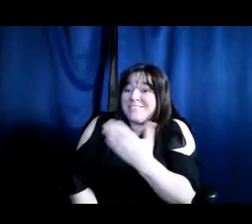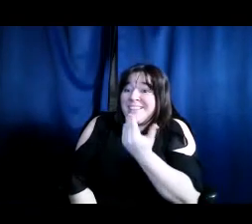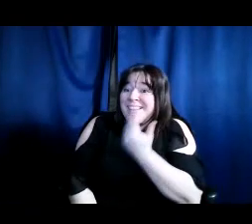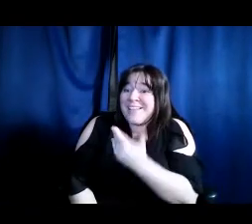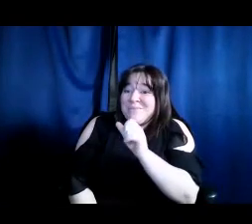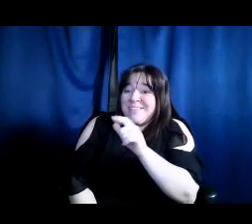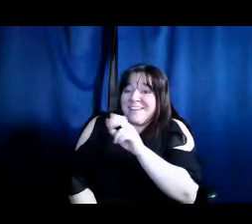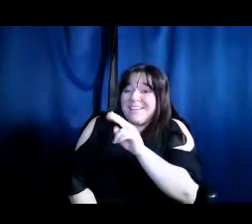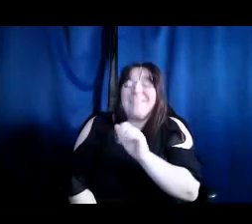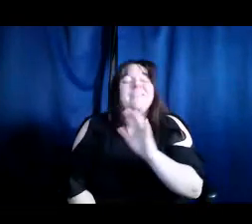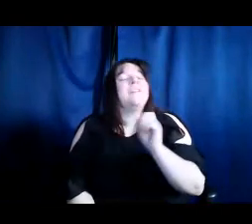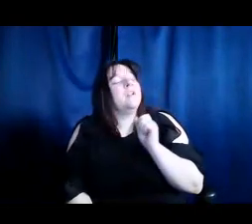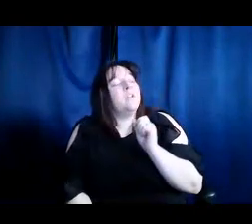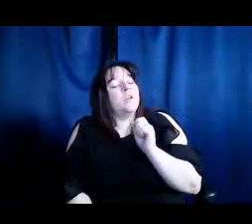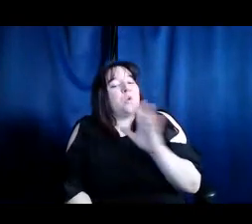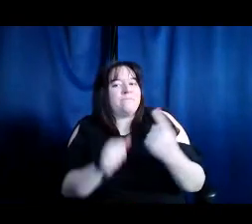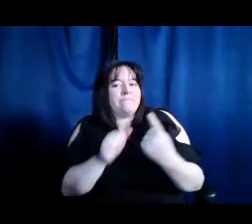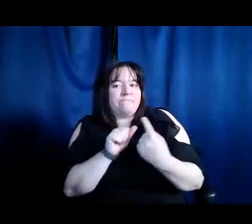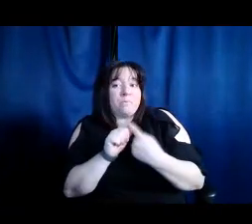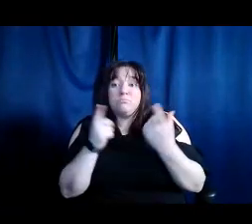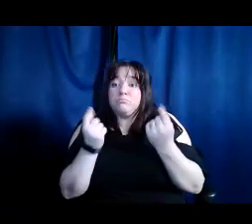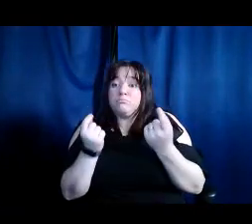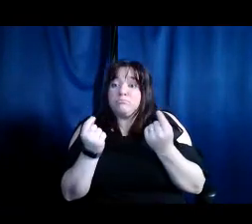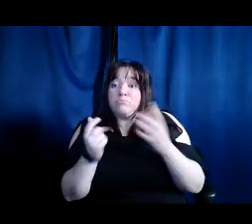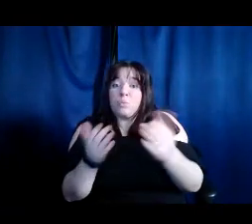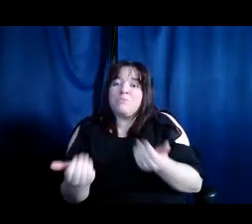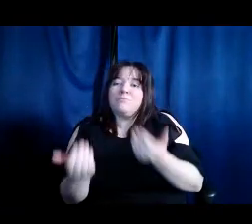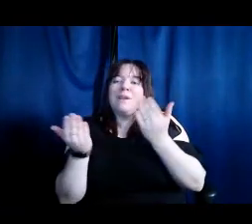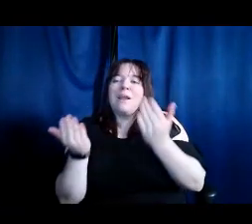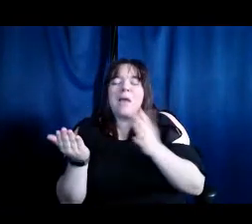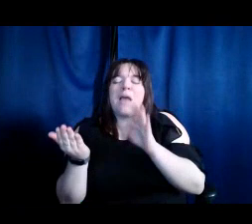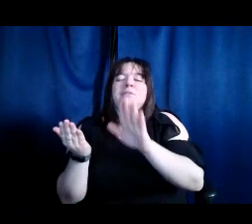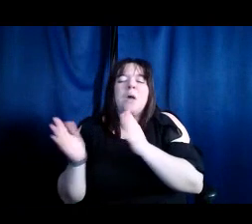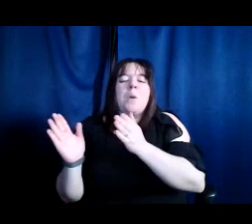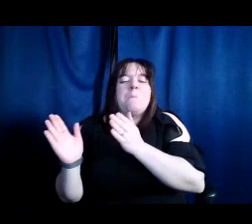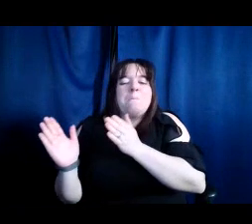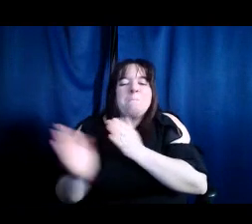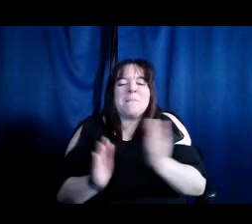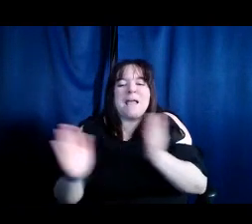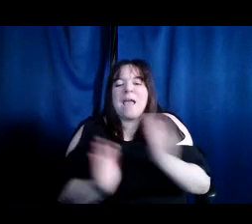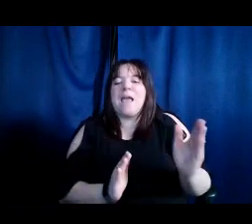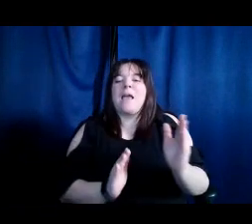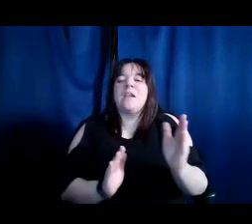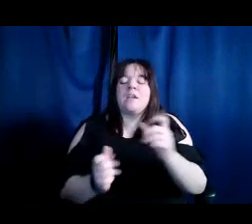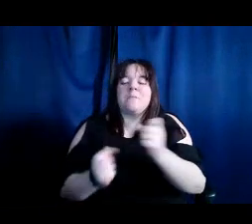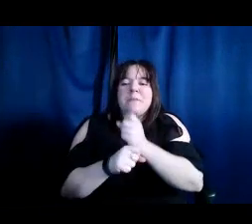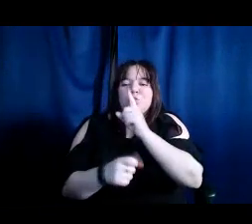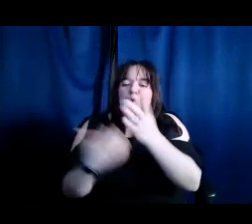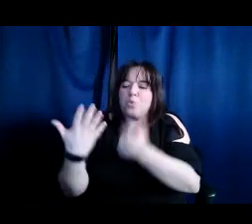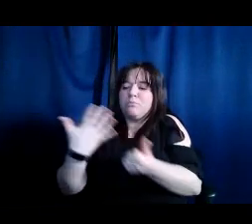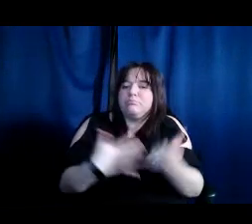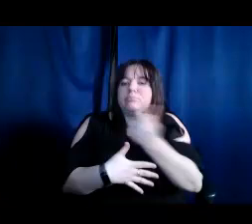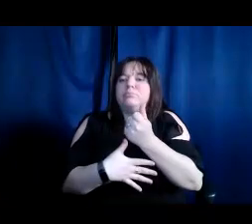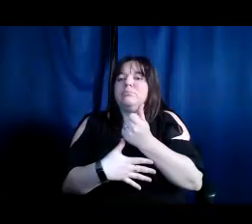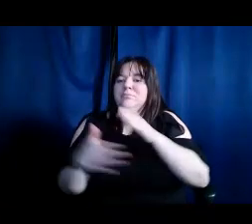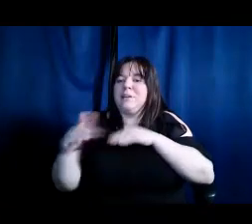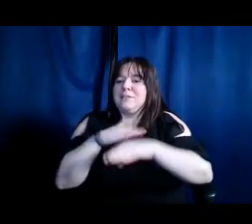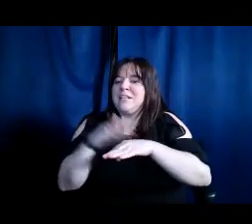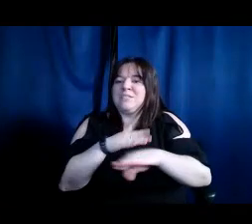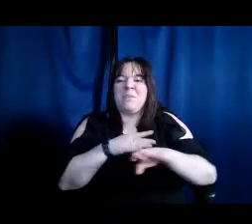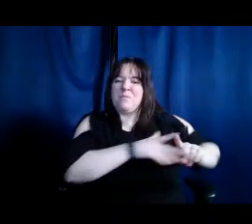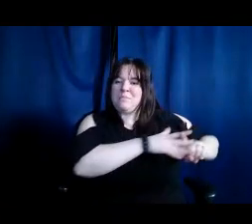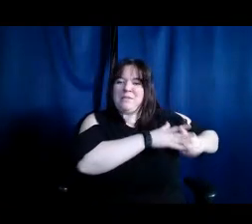The first we would recommend starting with planning for and prioritizing accessibility from the start.